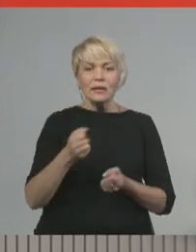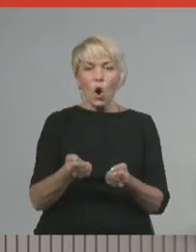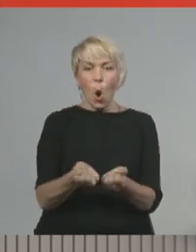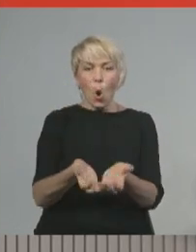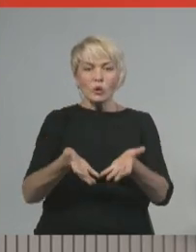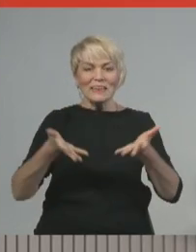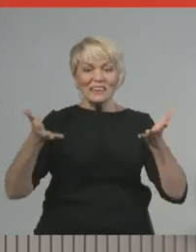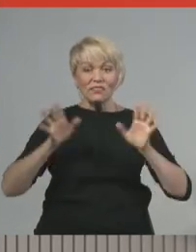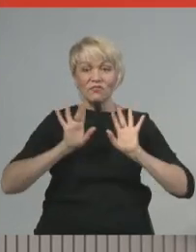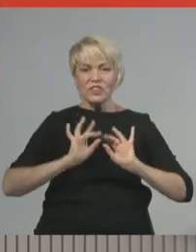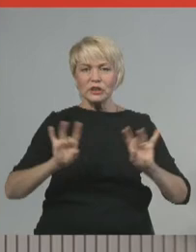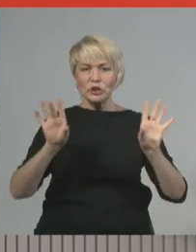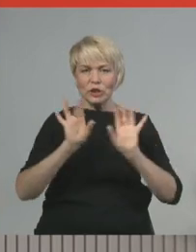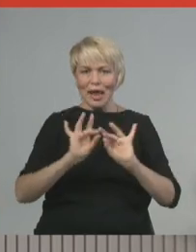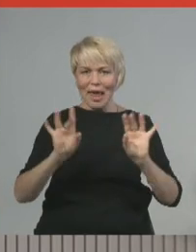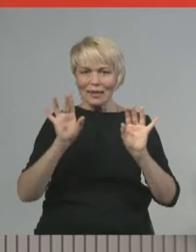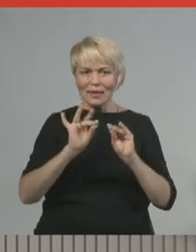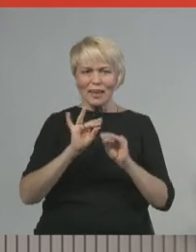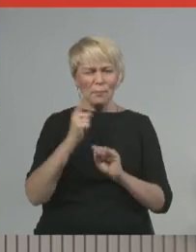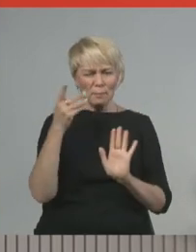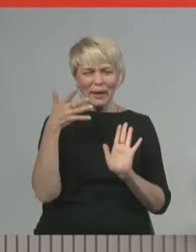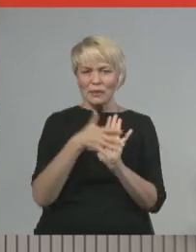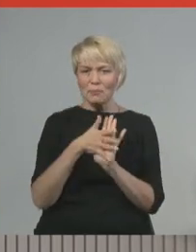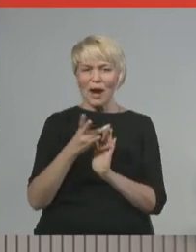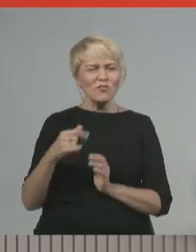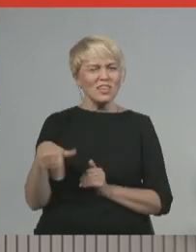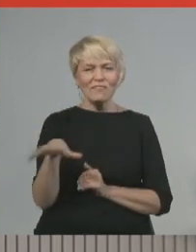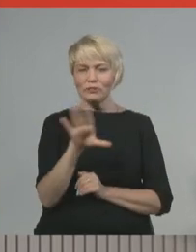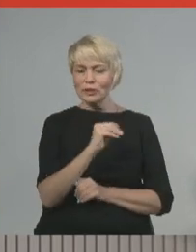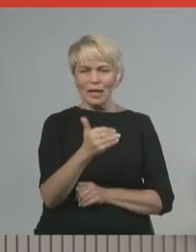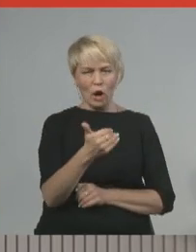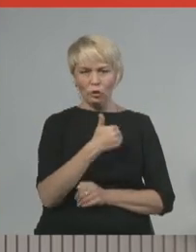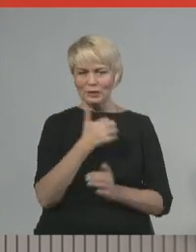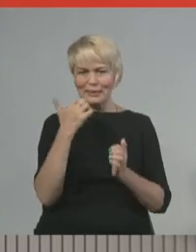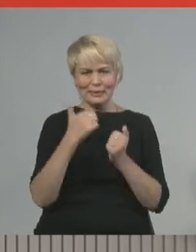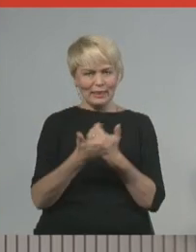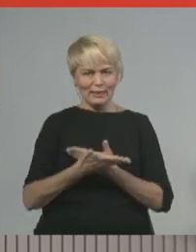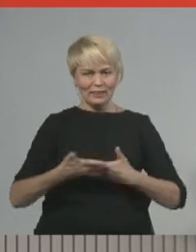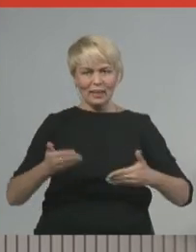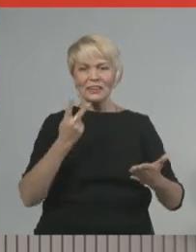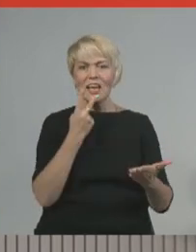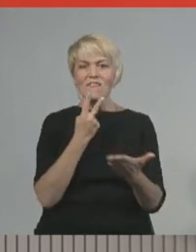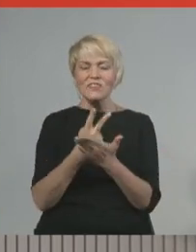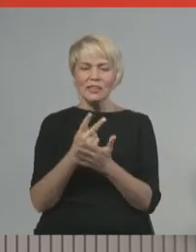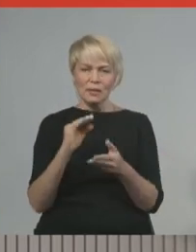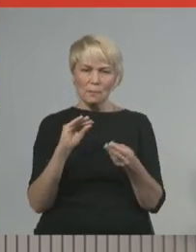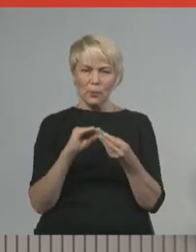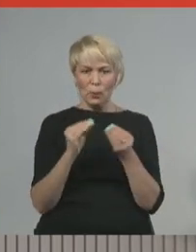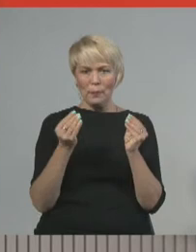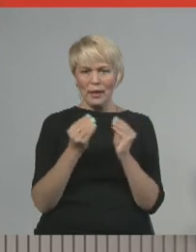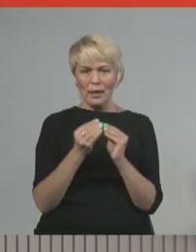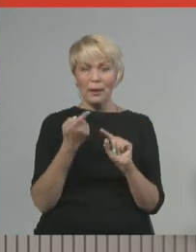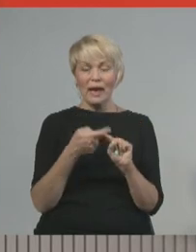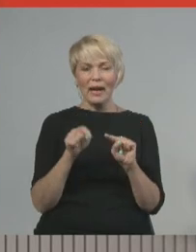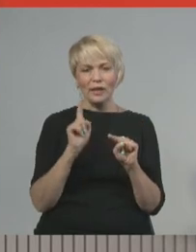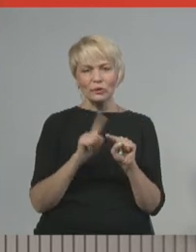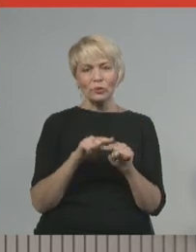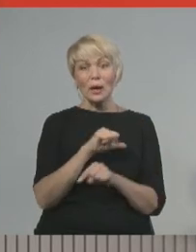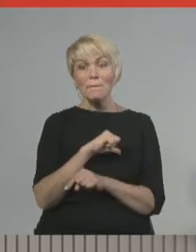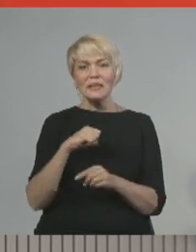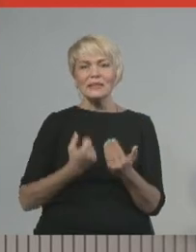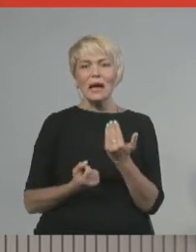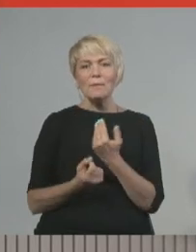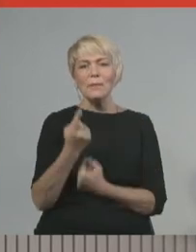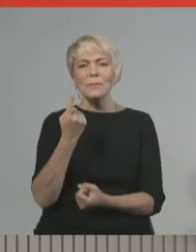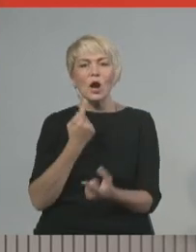make them speculate on this or that i understand that not everyone among us would like to see the problems that we have